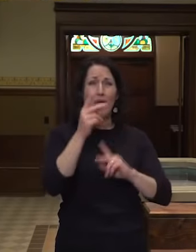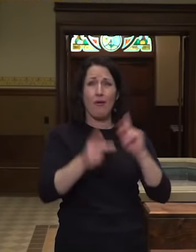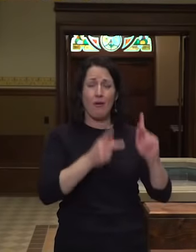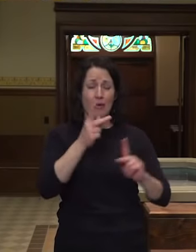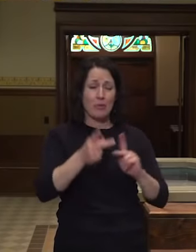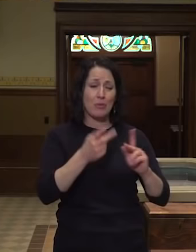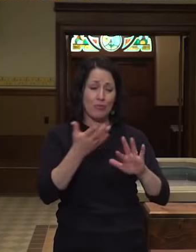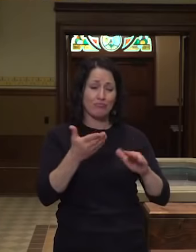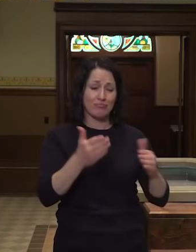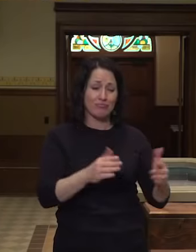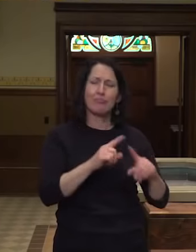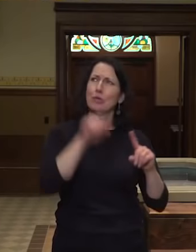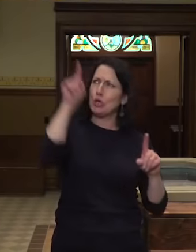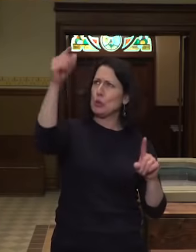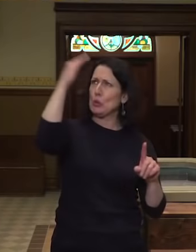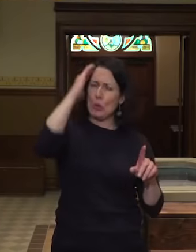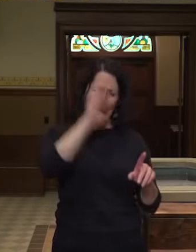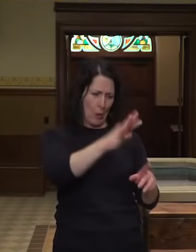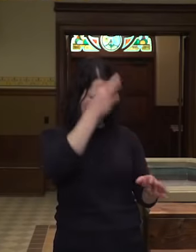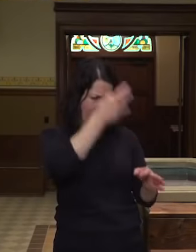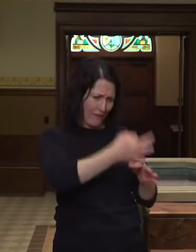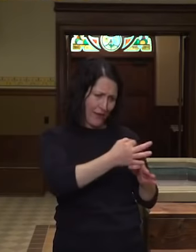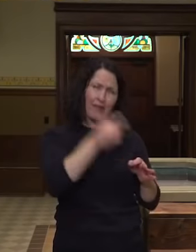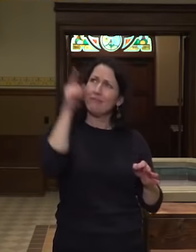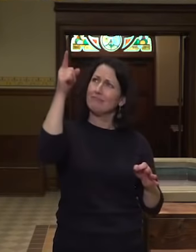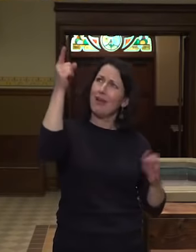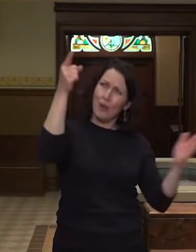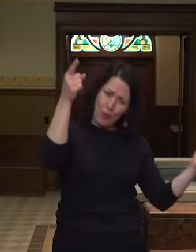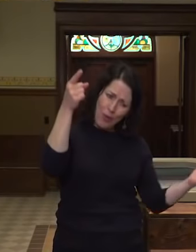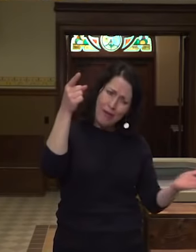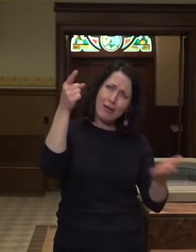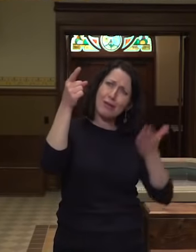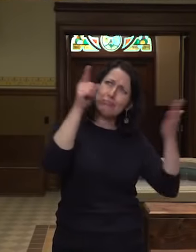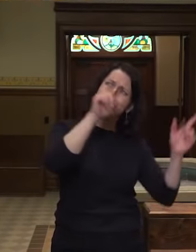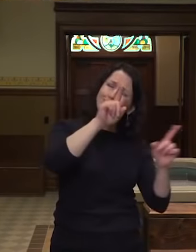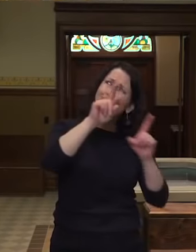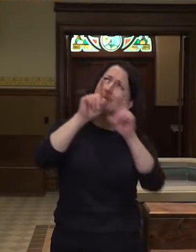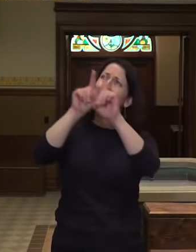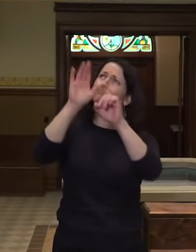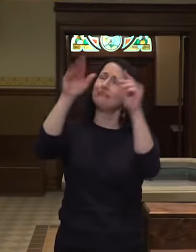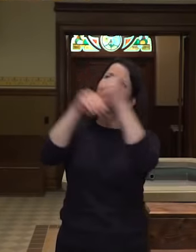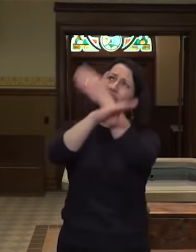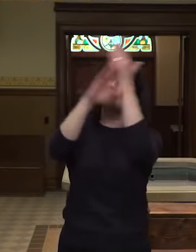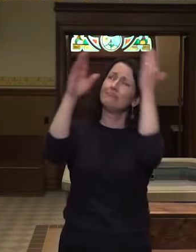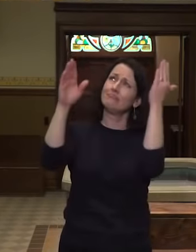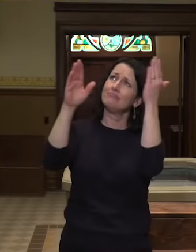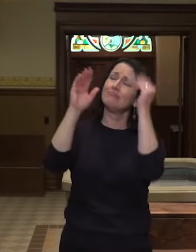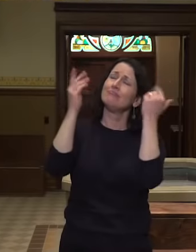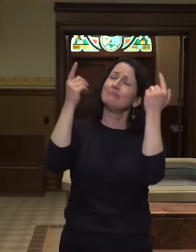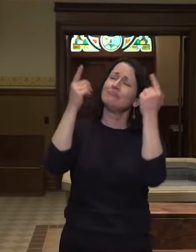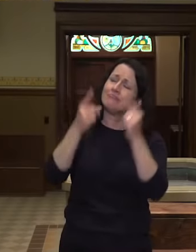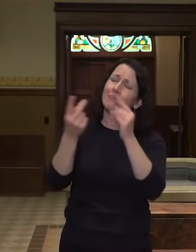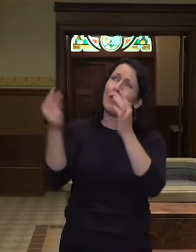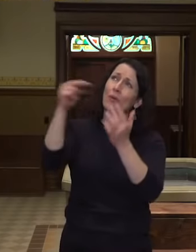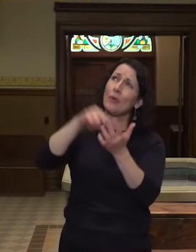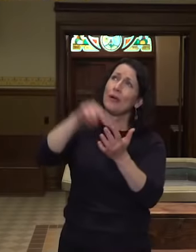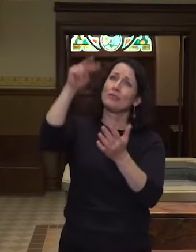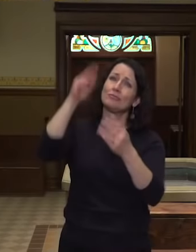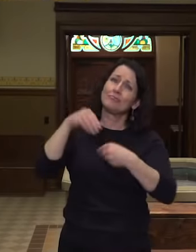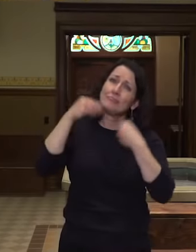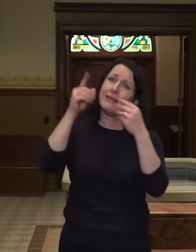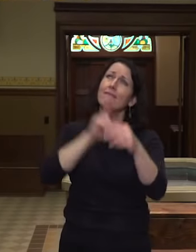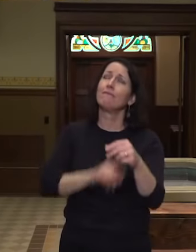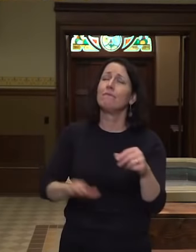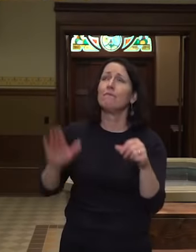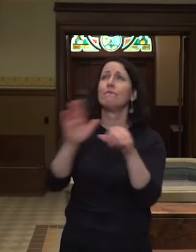you alone have known. Admit them to rejoice in the light of your face, and in the resurrection, give them the fullness